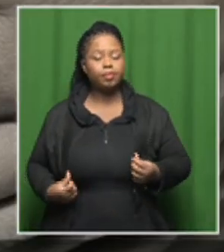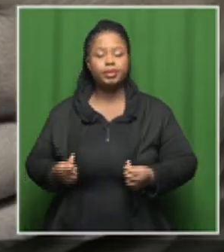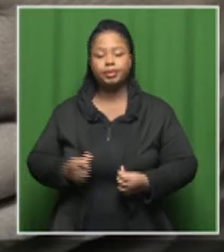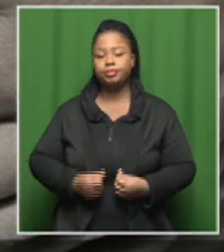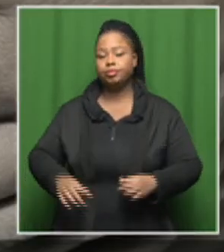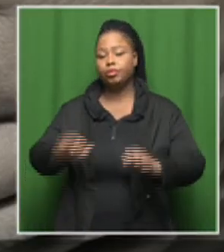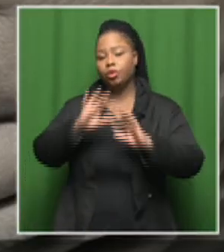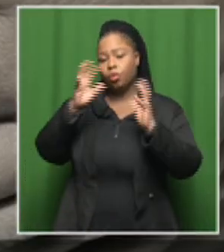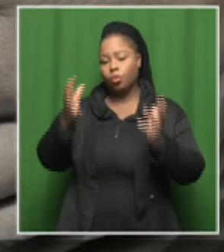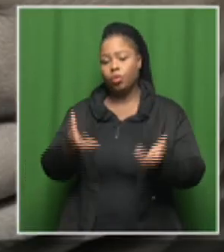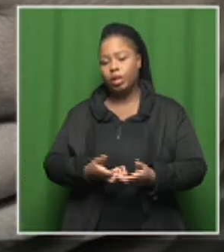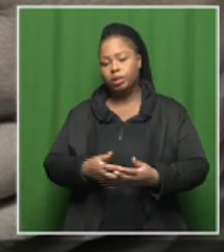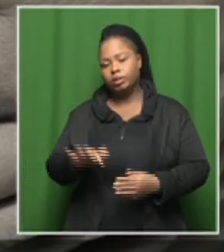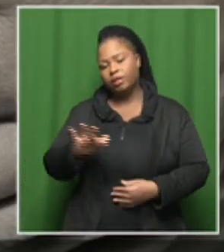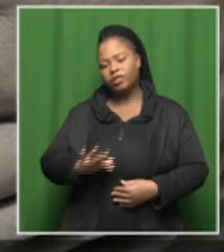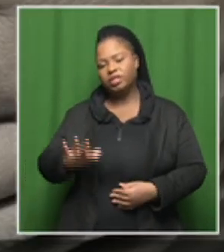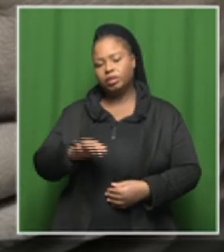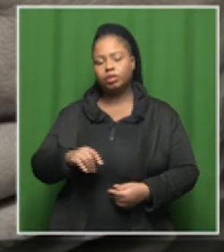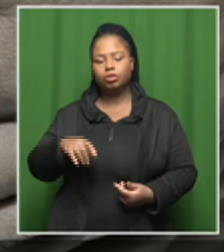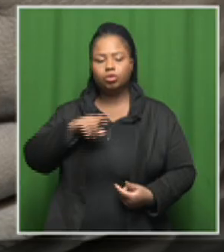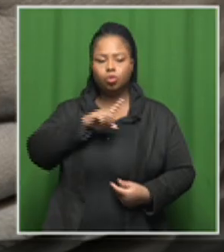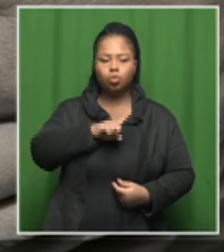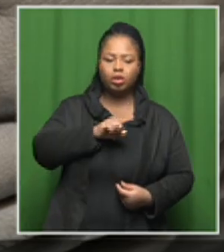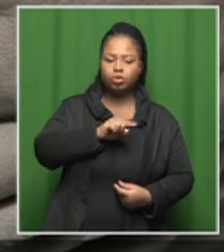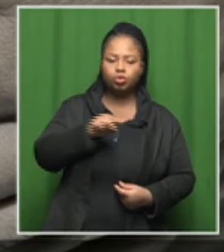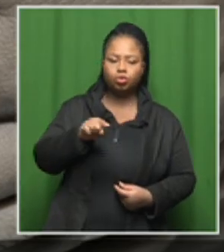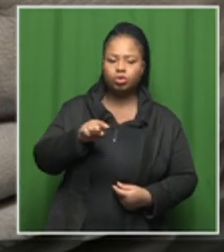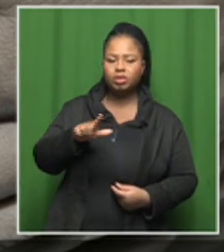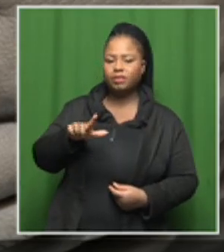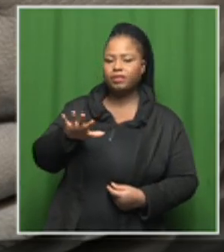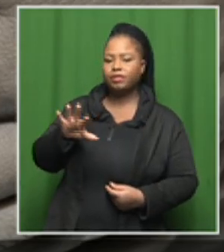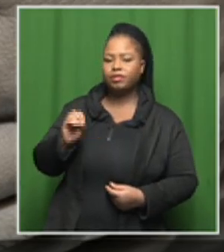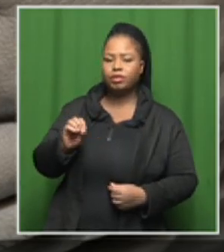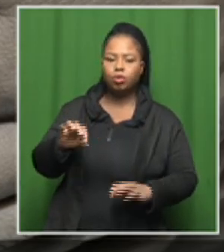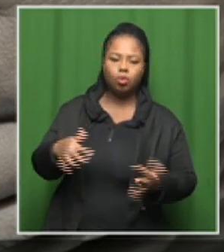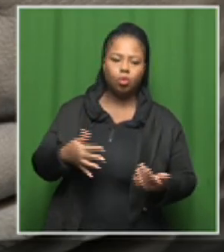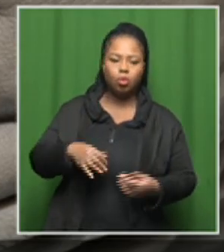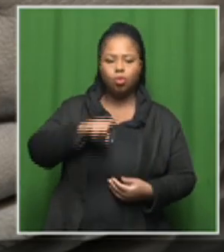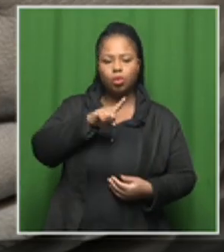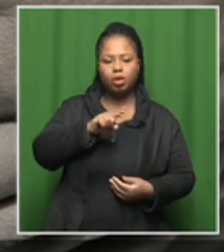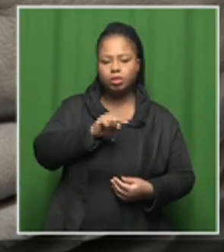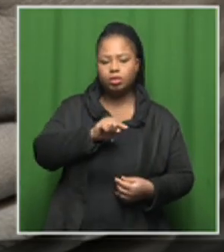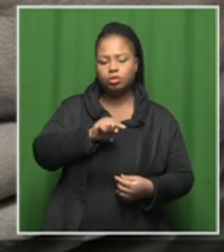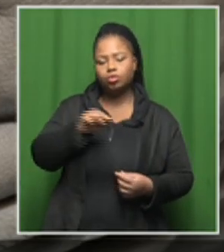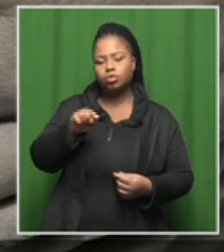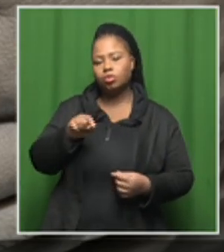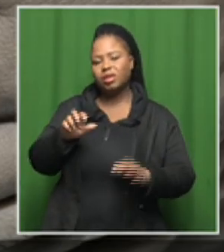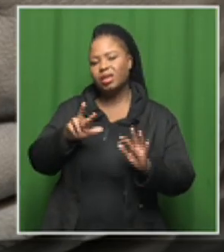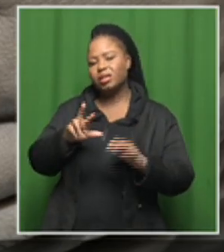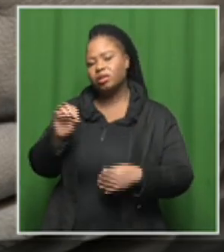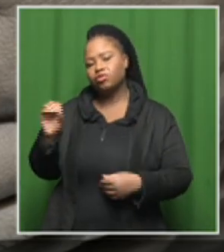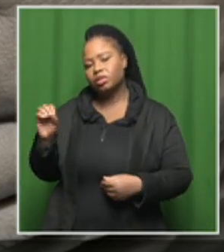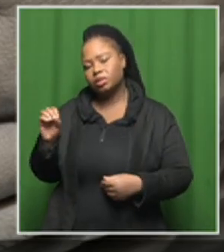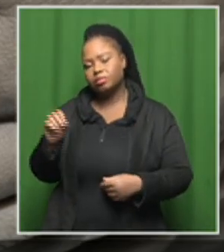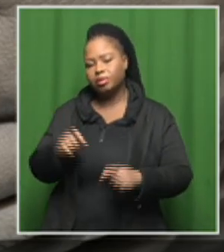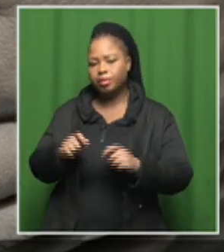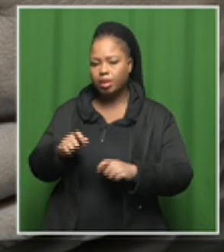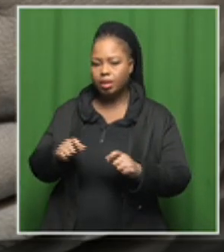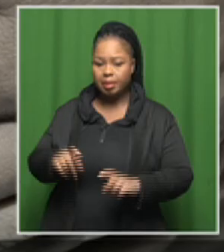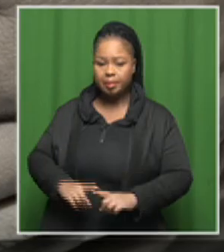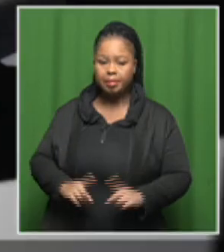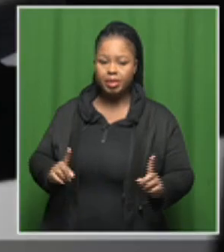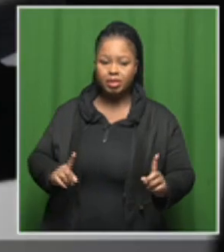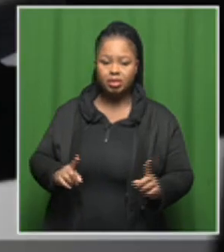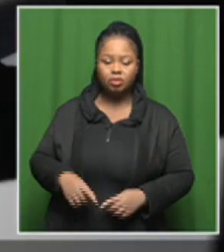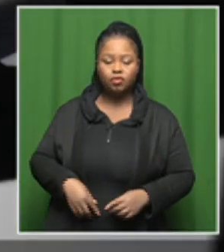average, it varies between 1 in 750 and 1 in 800, but there have been studies done in South Africa, particularly when it's looking at our